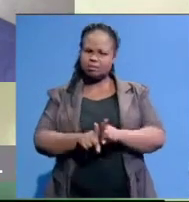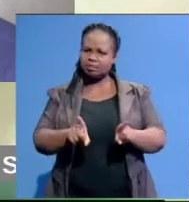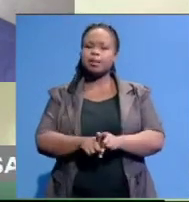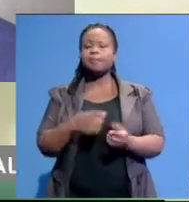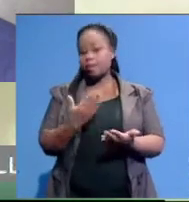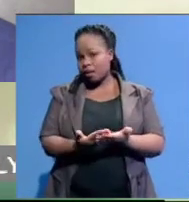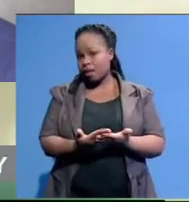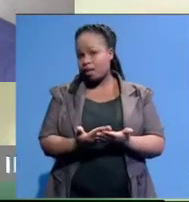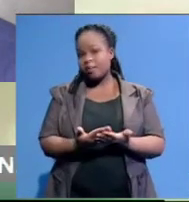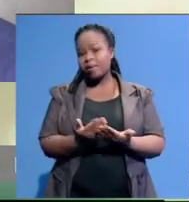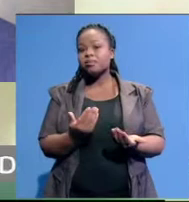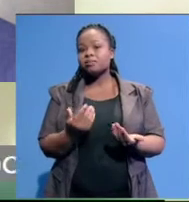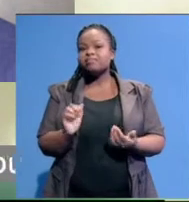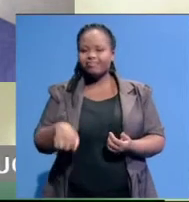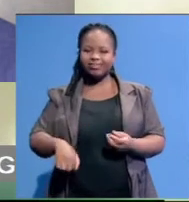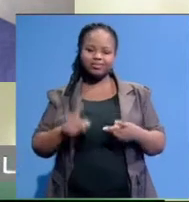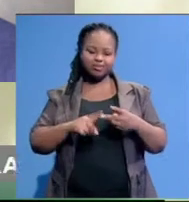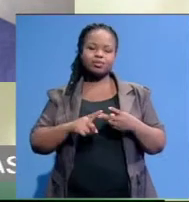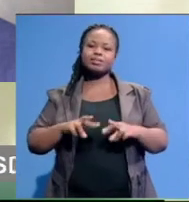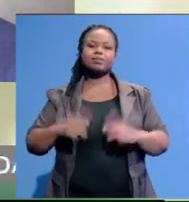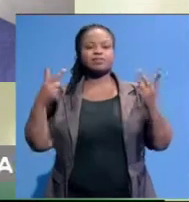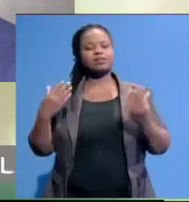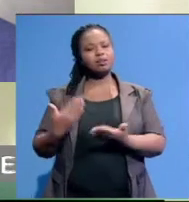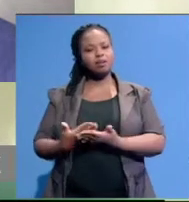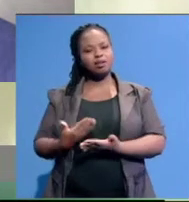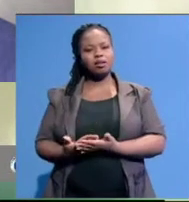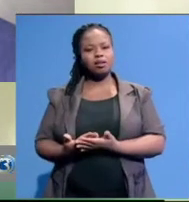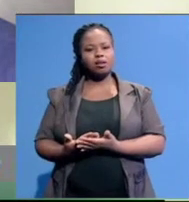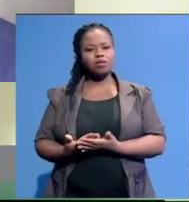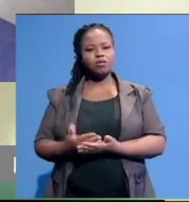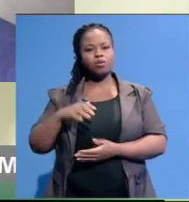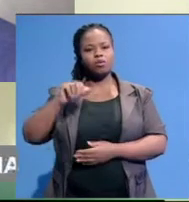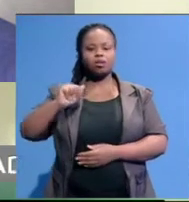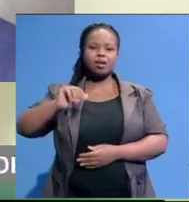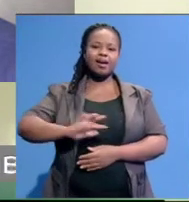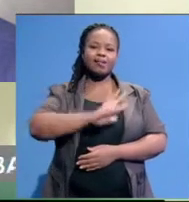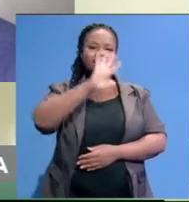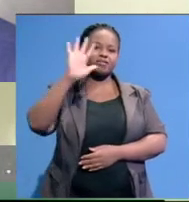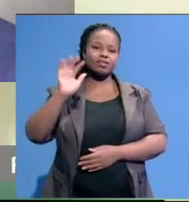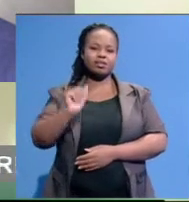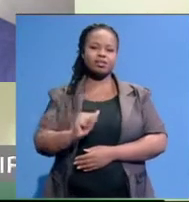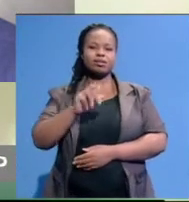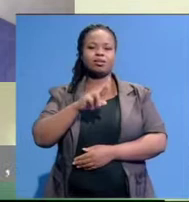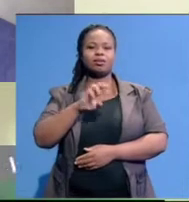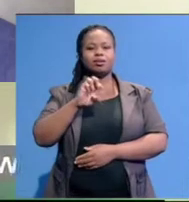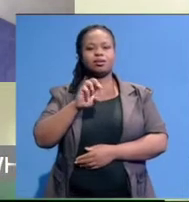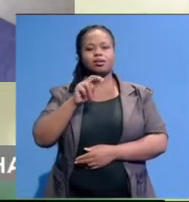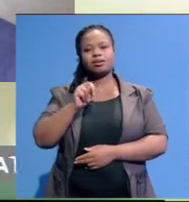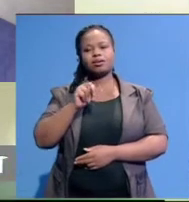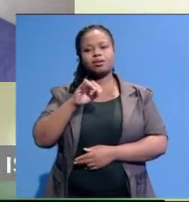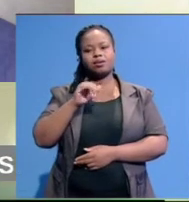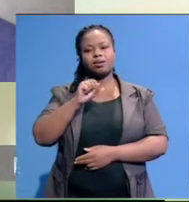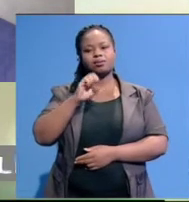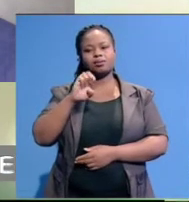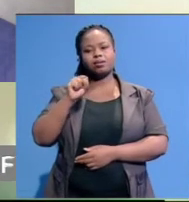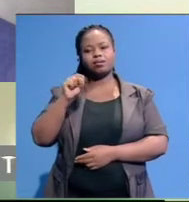distinct. The African Renaissance, in essence, was to look at